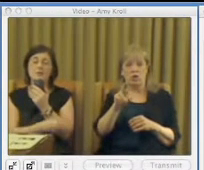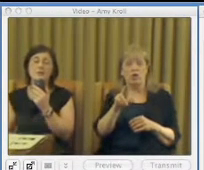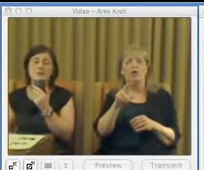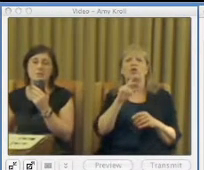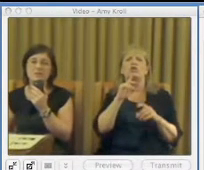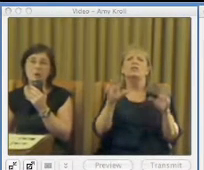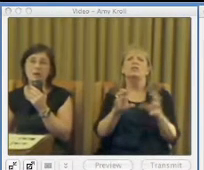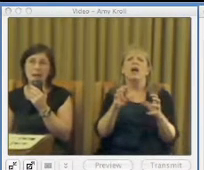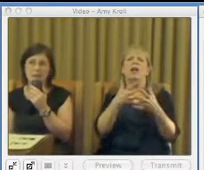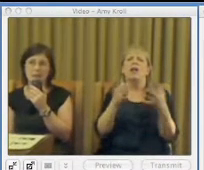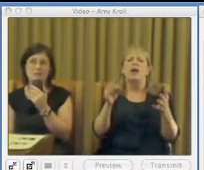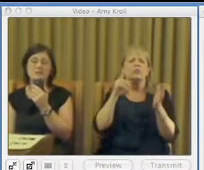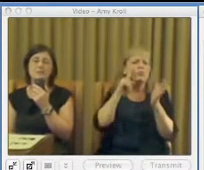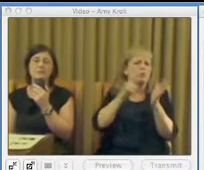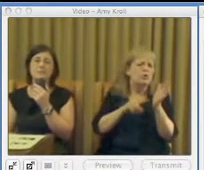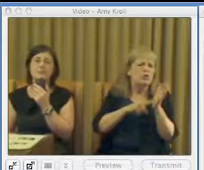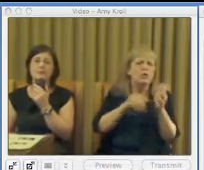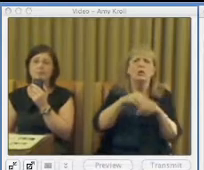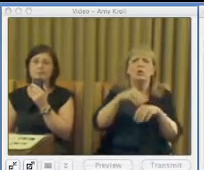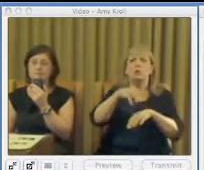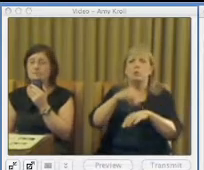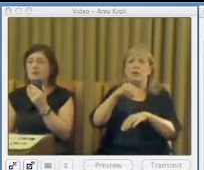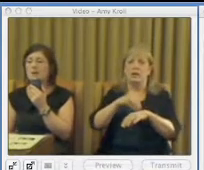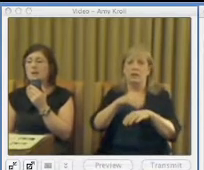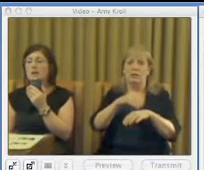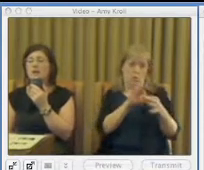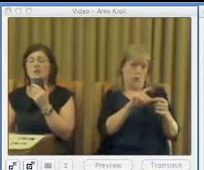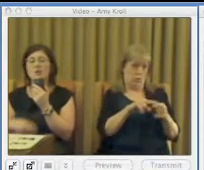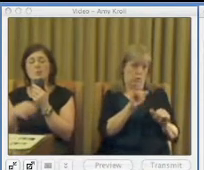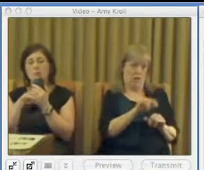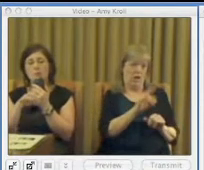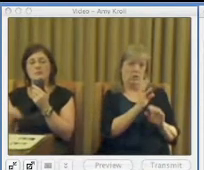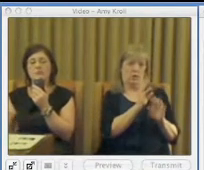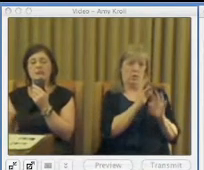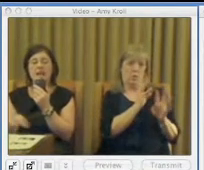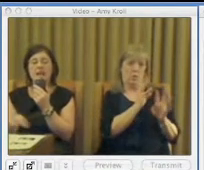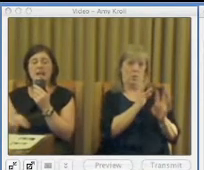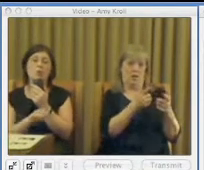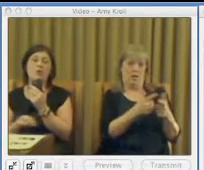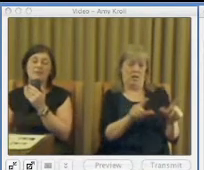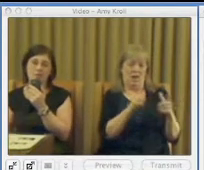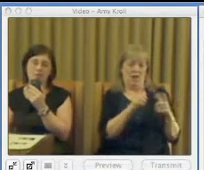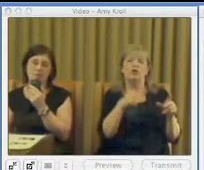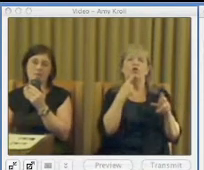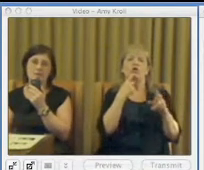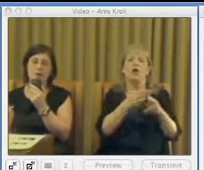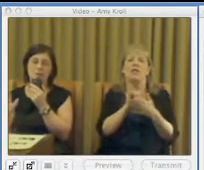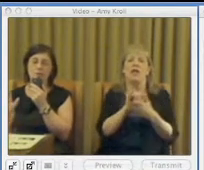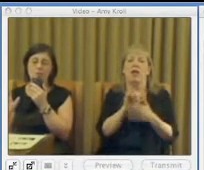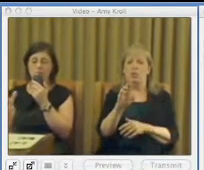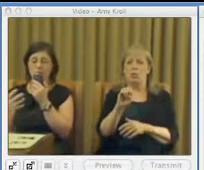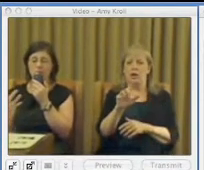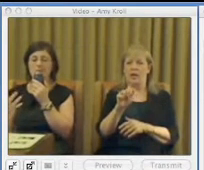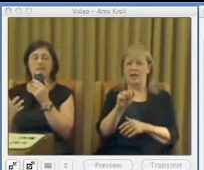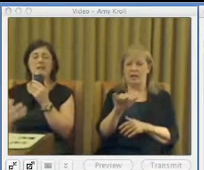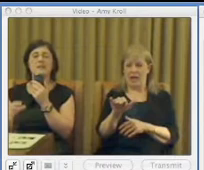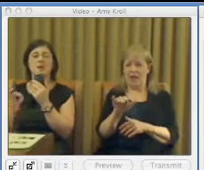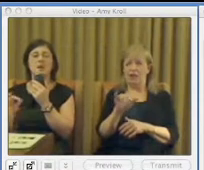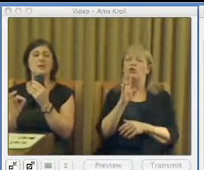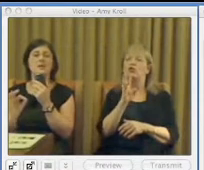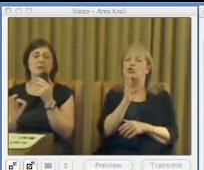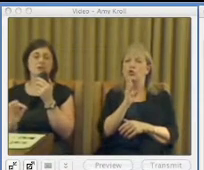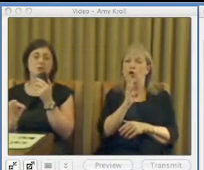who done lots of research in Sweden with spoken languages, she would call it the relay and talk function.